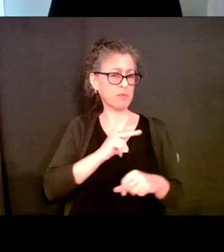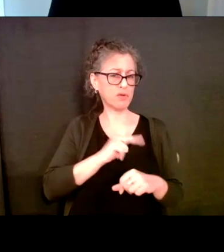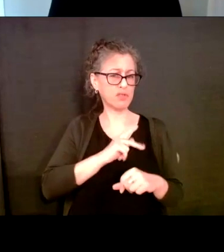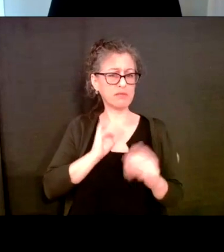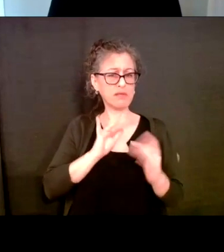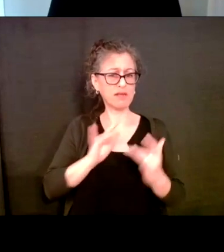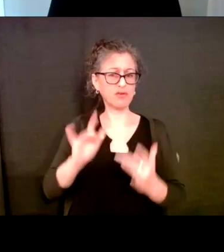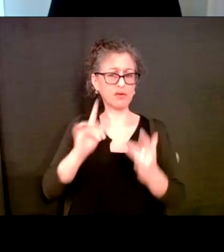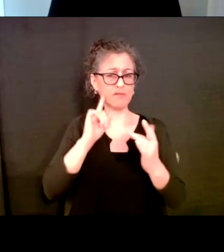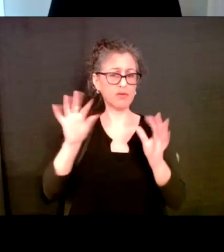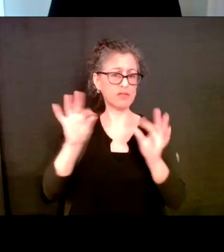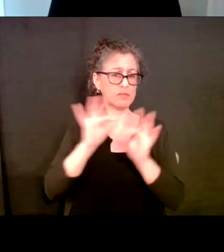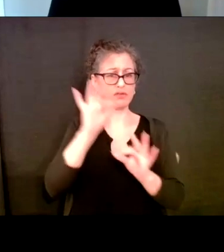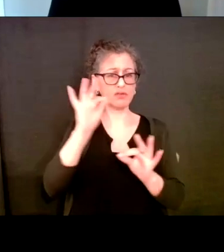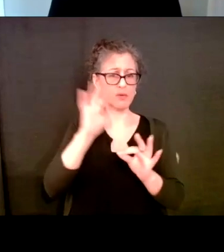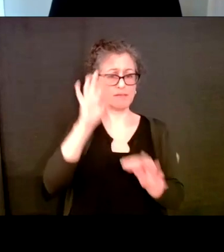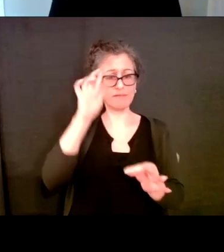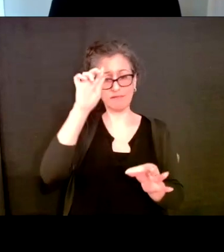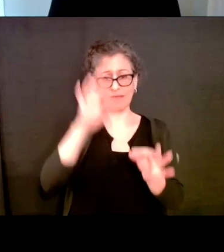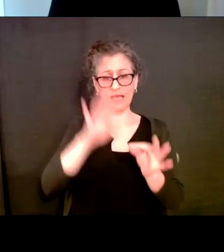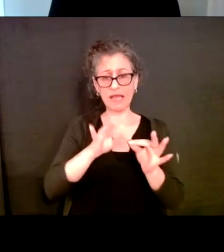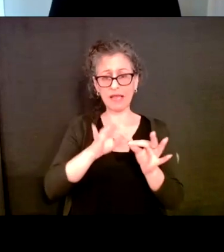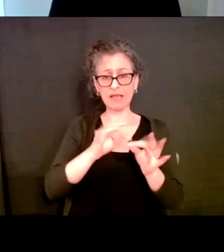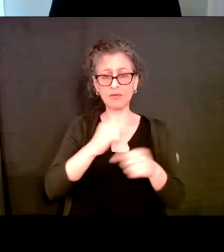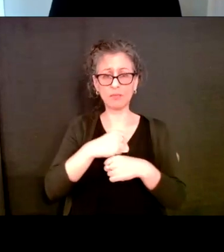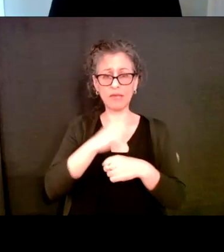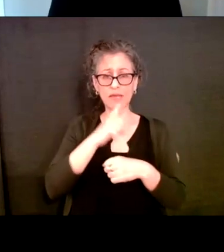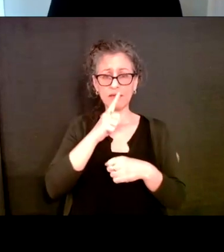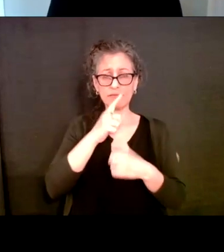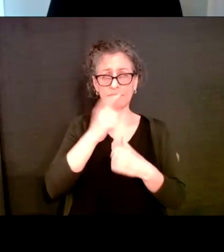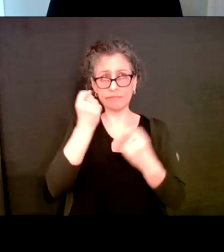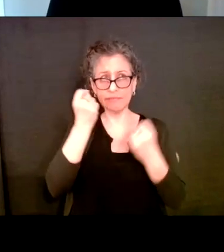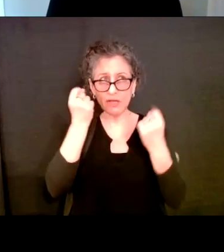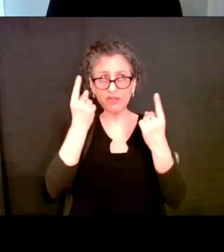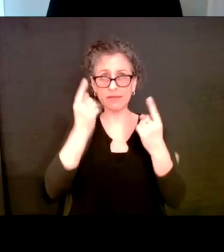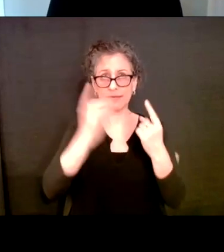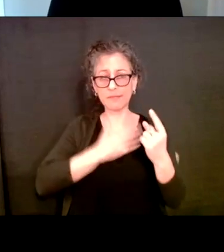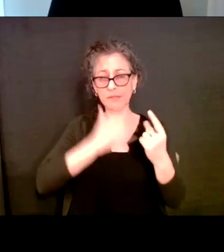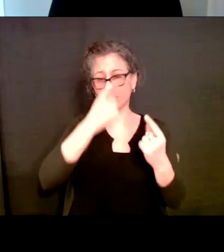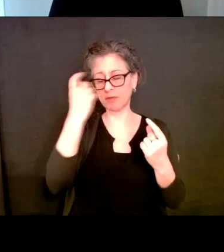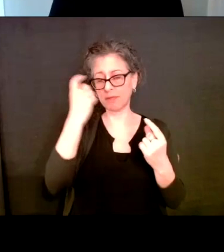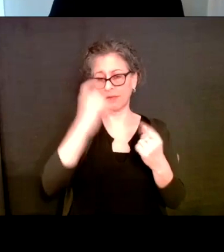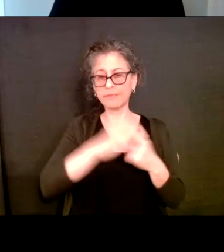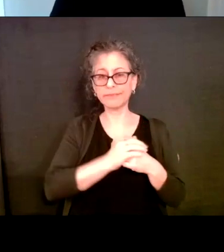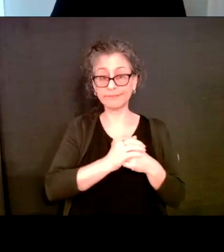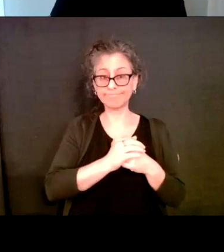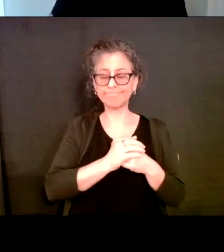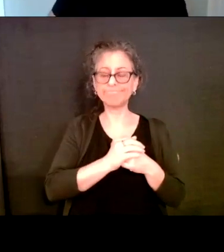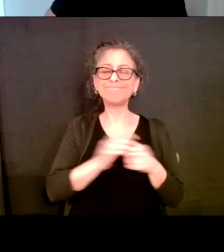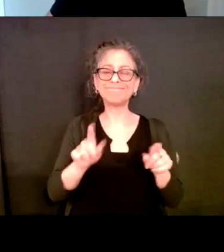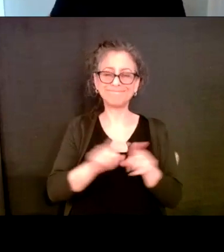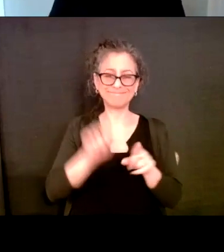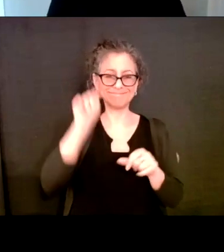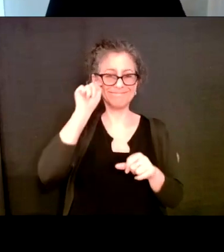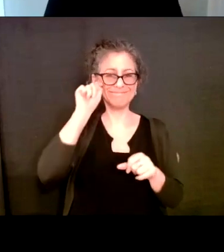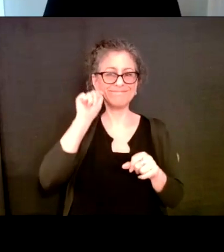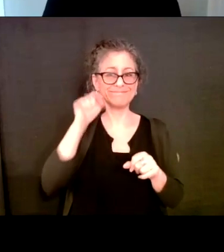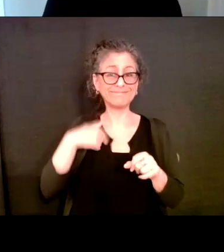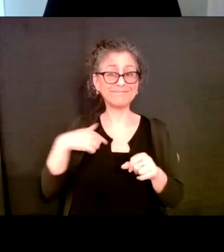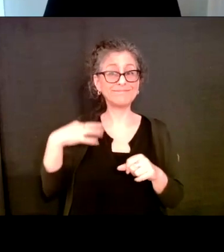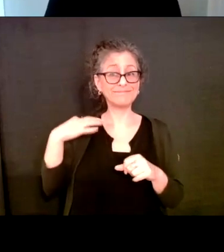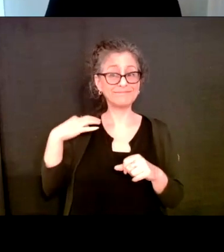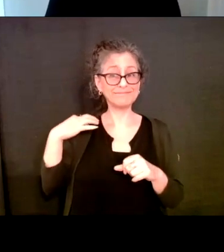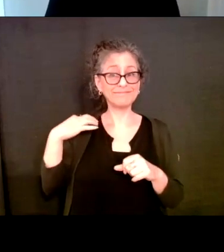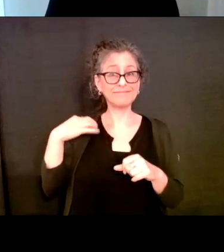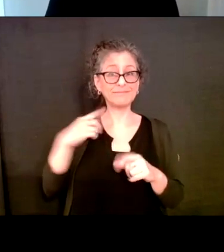of spirituality and faith and making sense of trauma. Early on as a teenager, I volunteered as